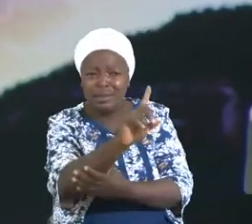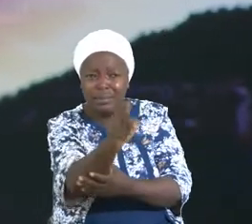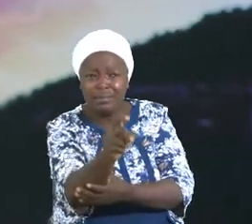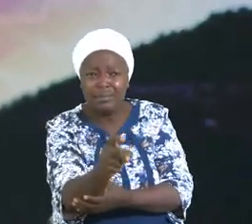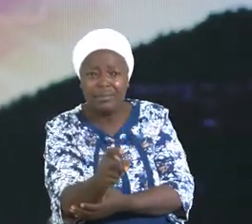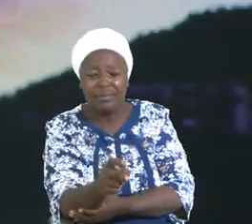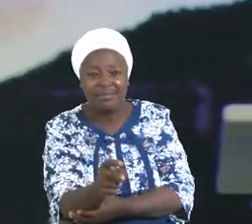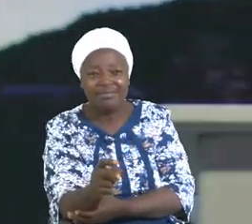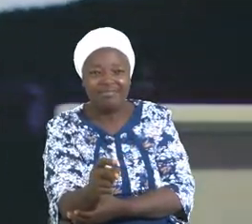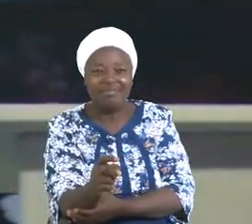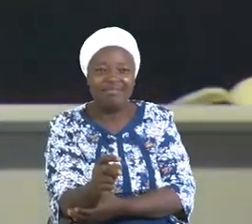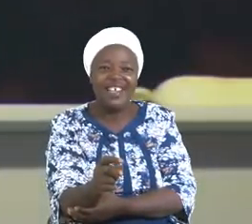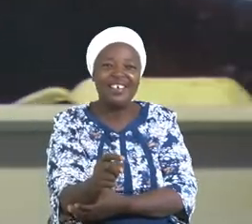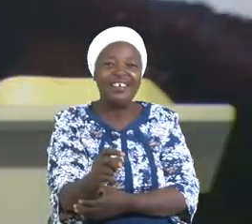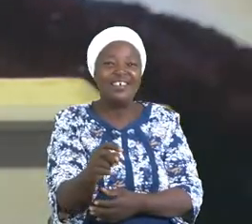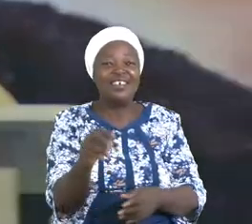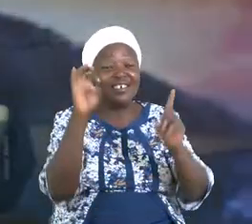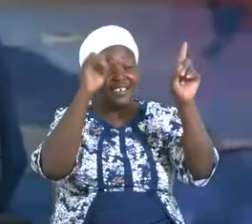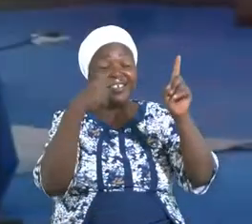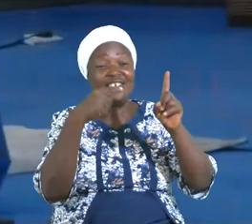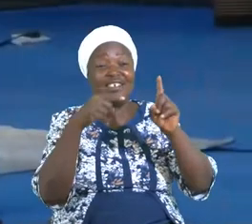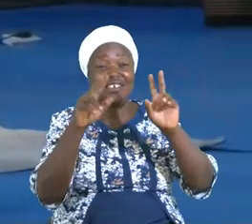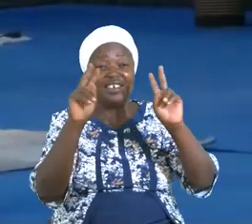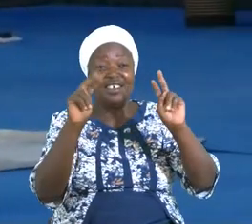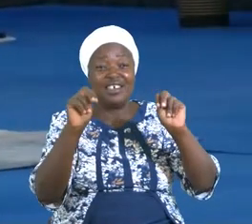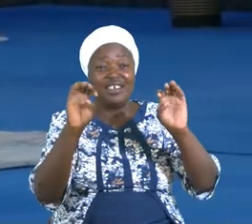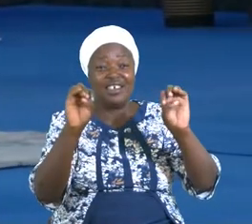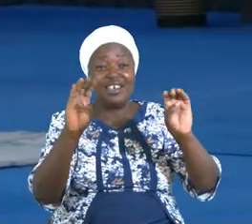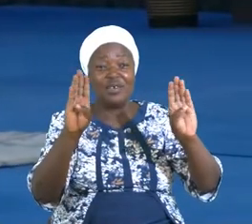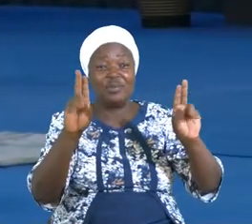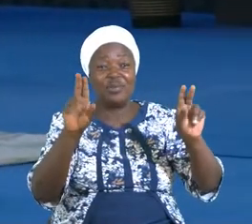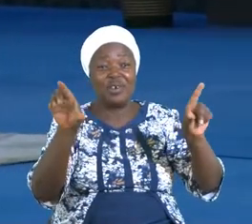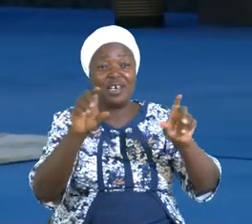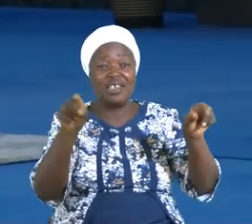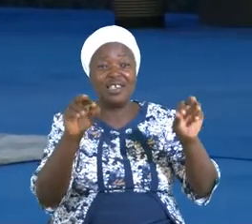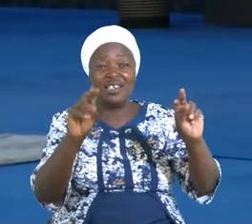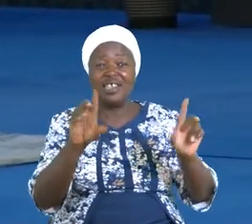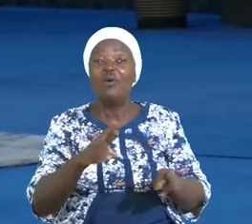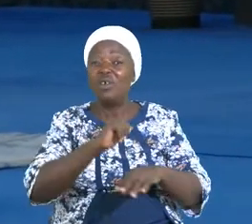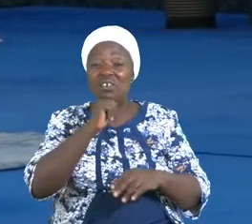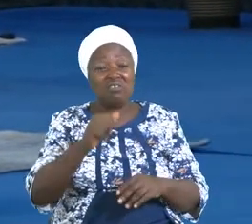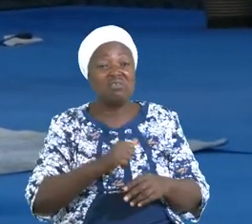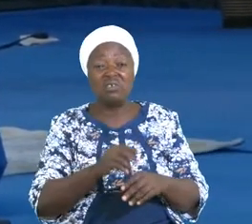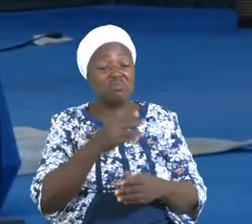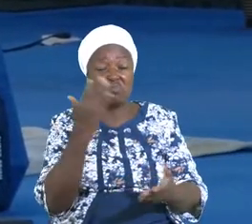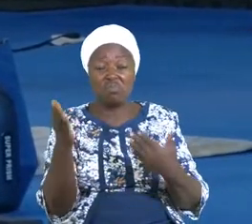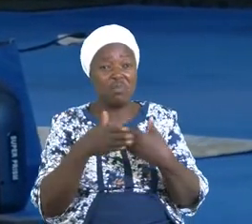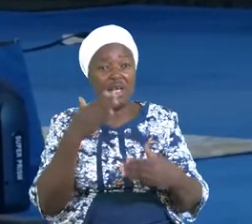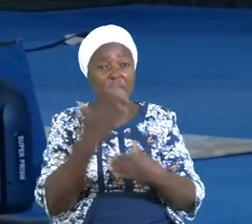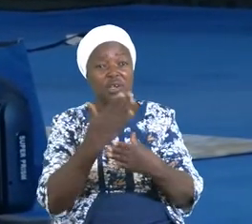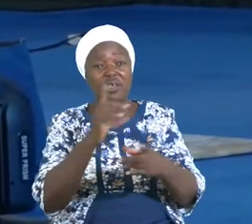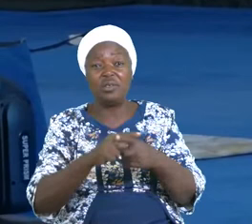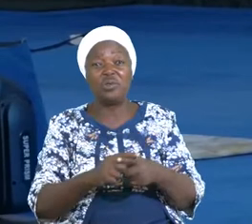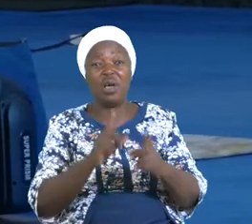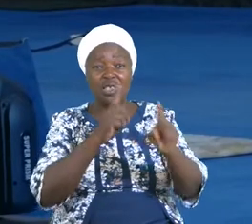They said, Nebuchadnezzar, we're not careful to answer you. Do what you want to do. You will